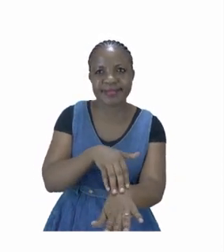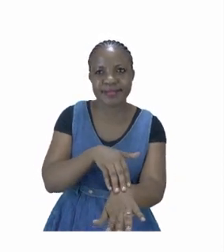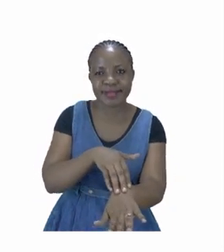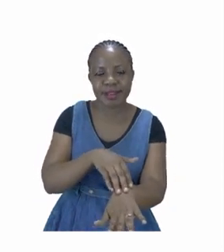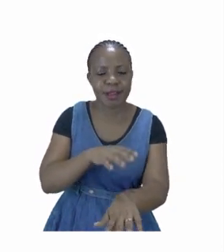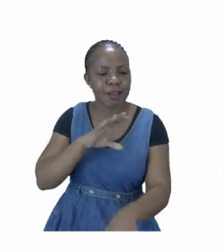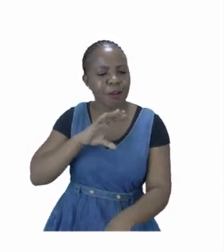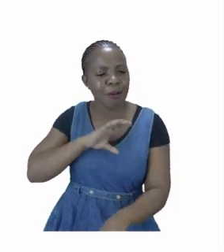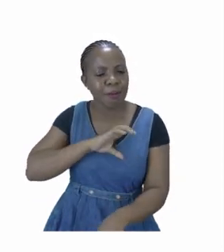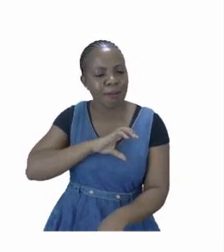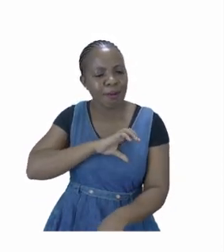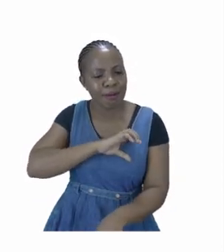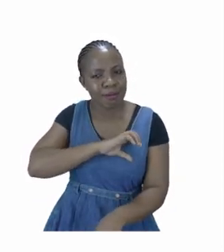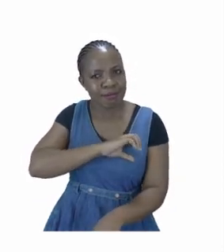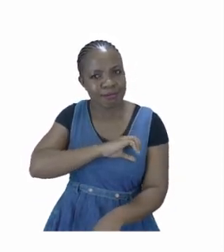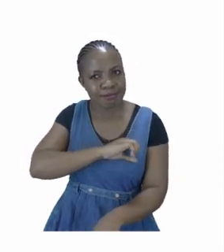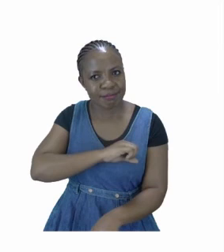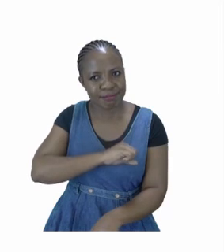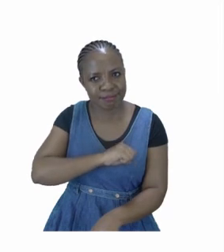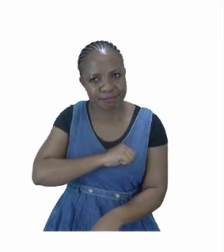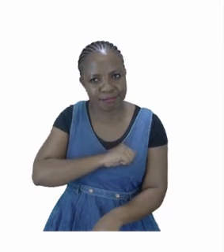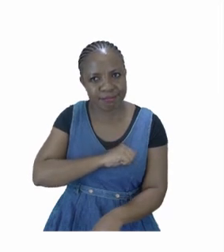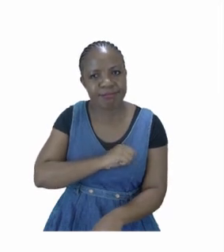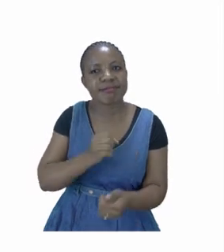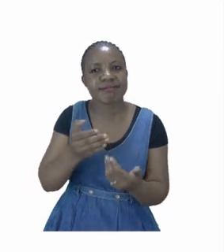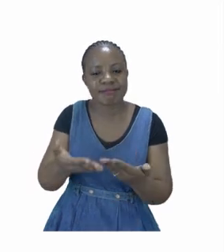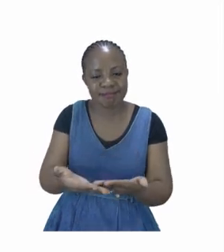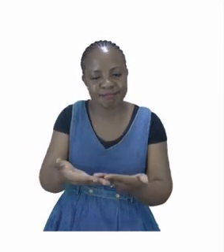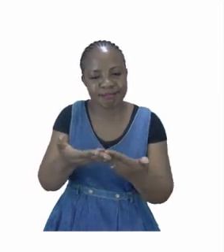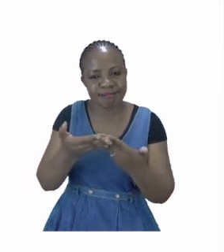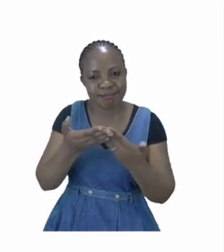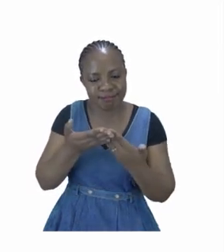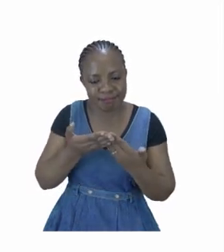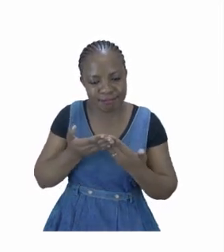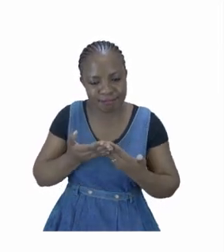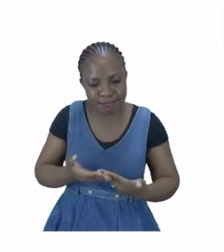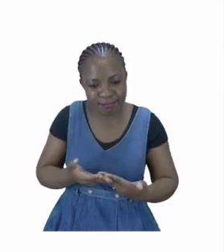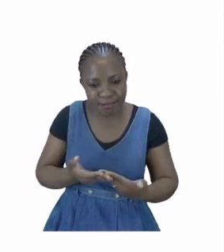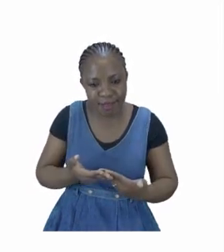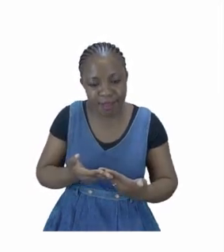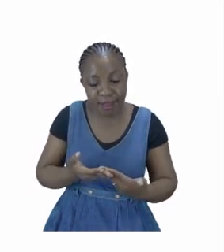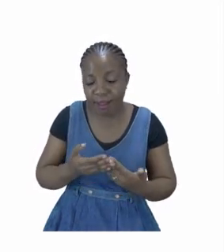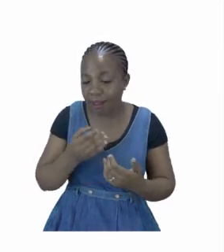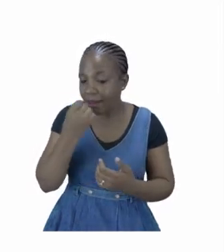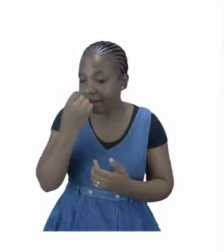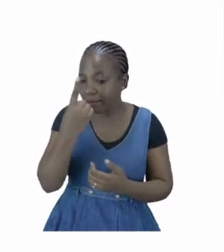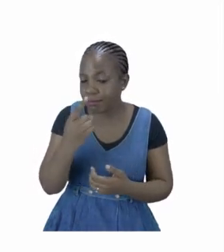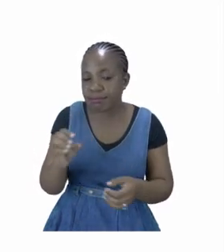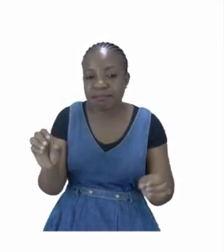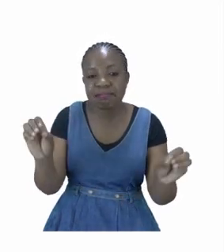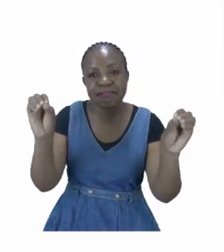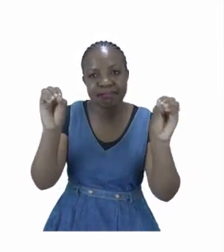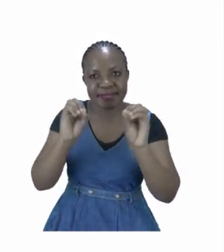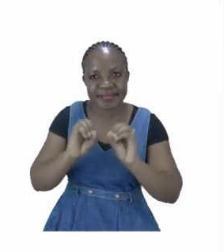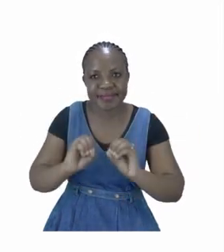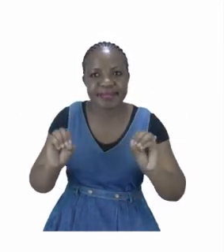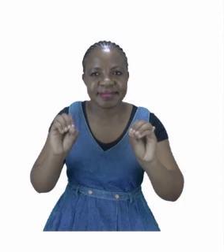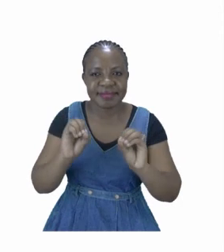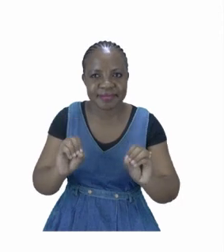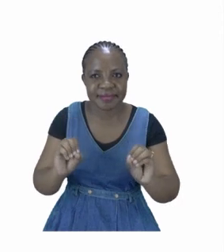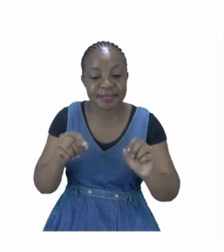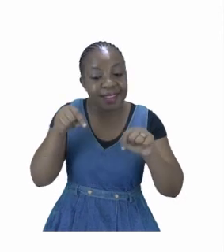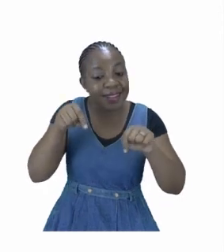patience. She helps me when I don't understand something. This